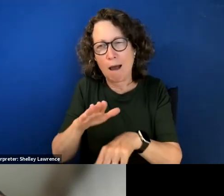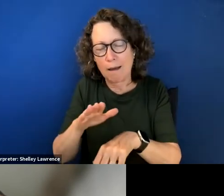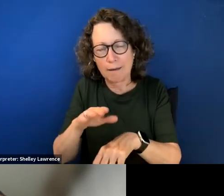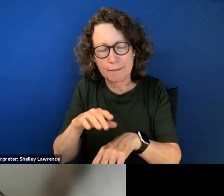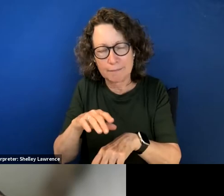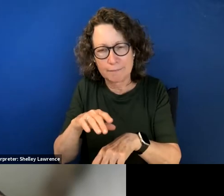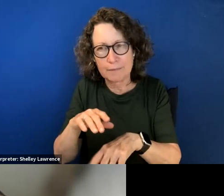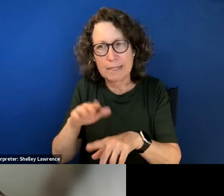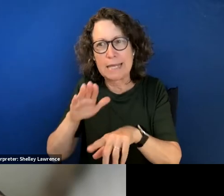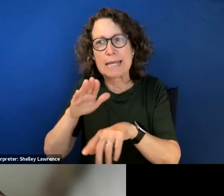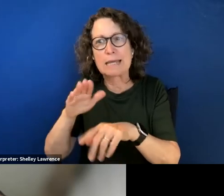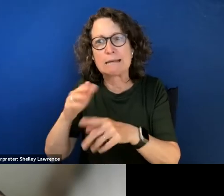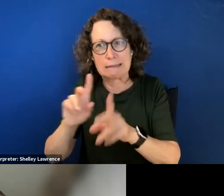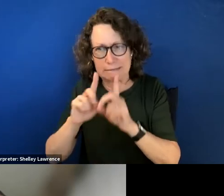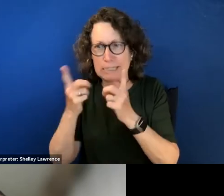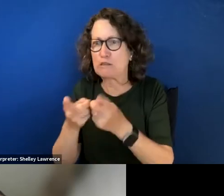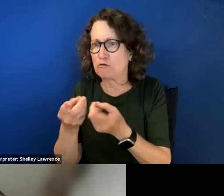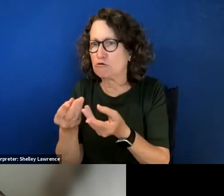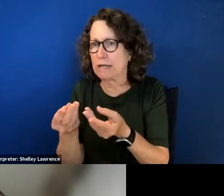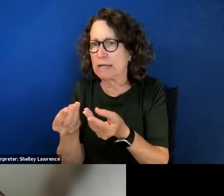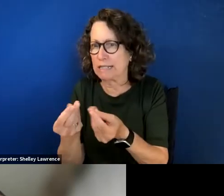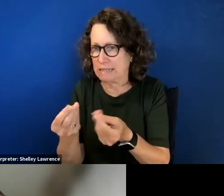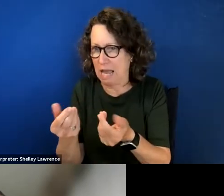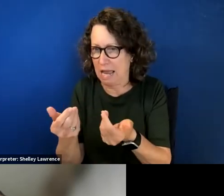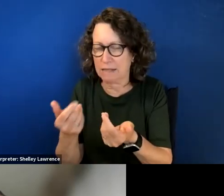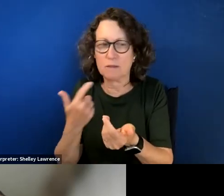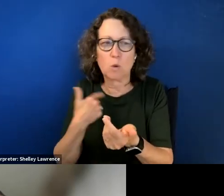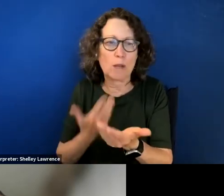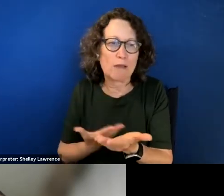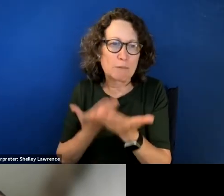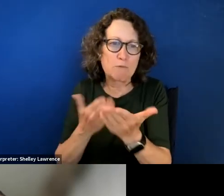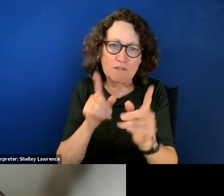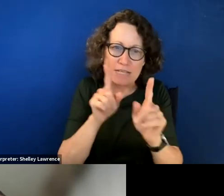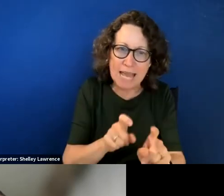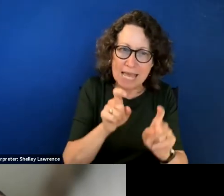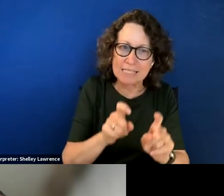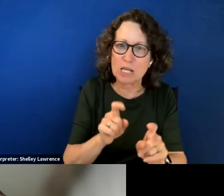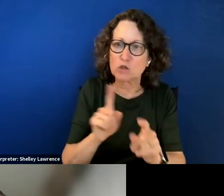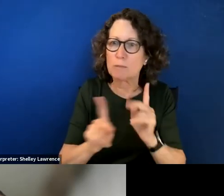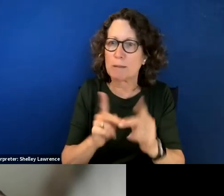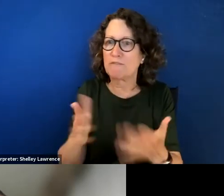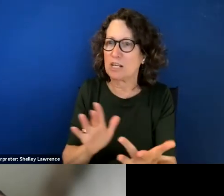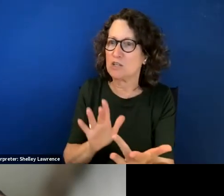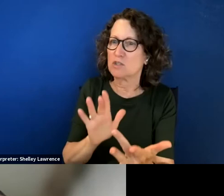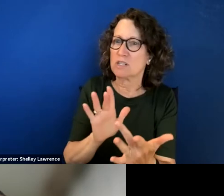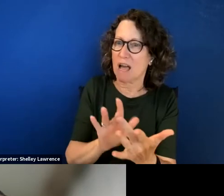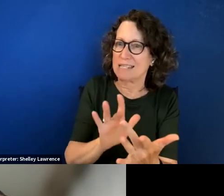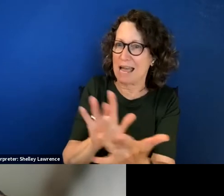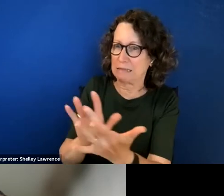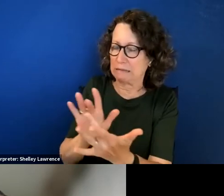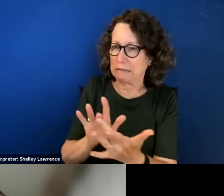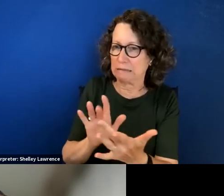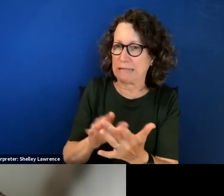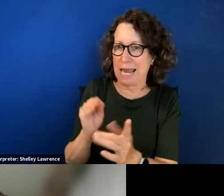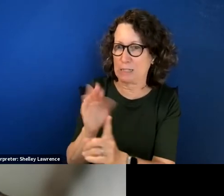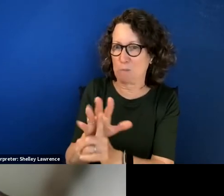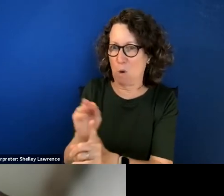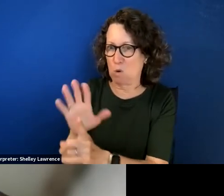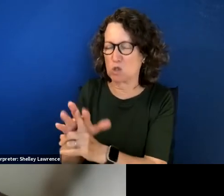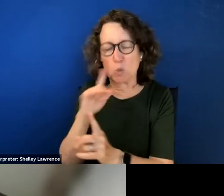a district site. We've been offering testing to known contacts and exposures. We will